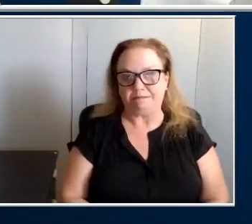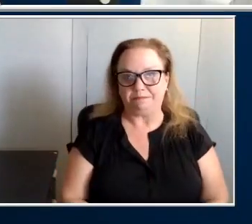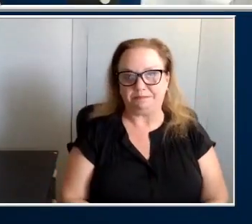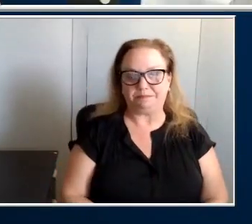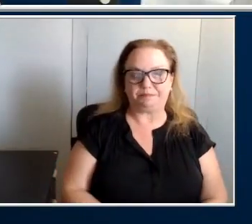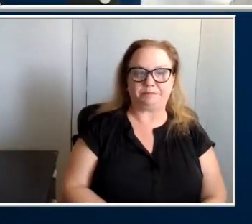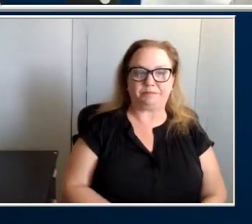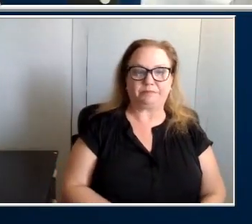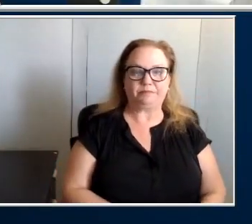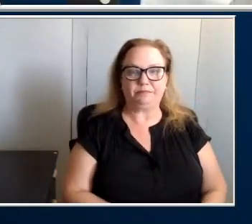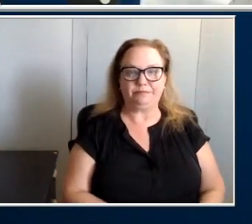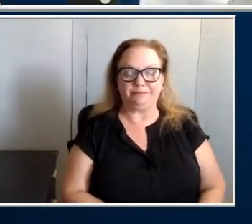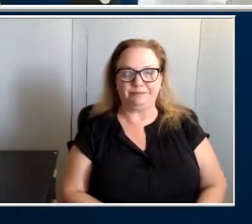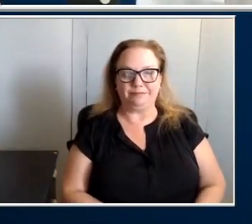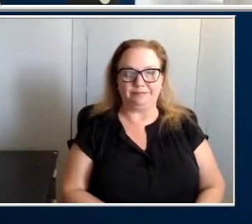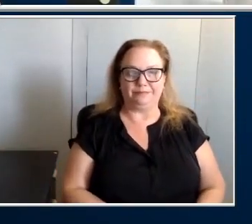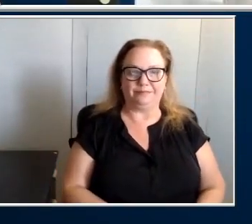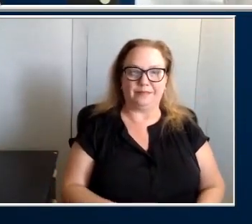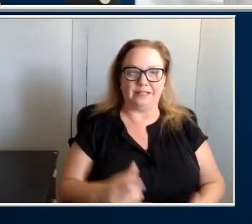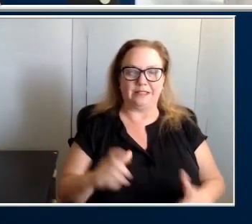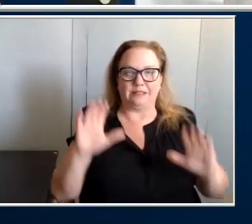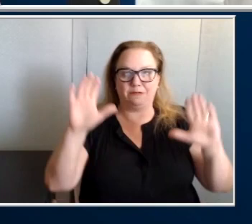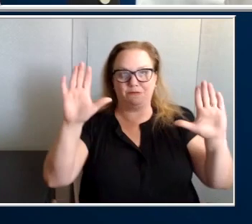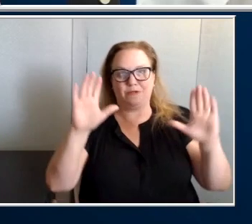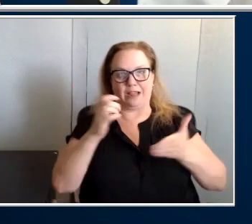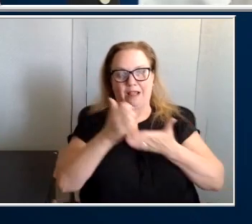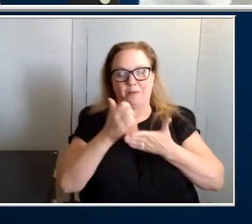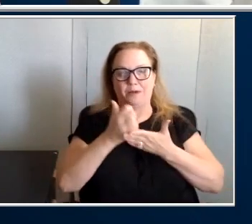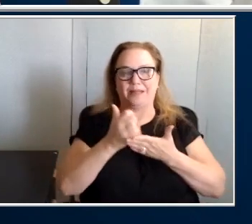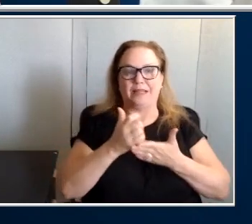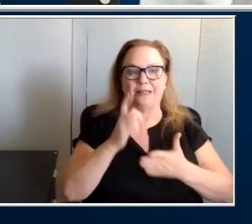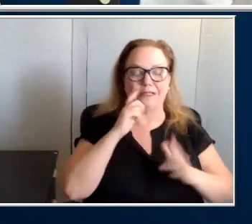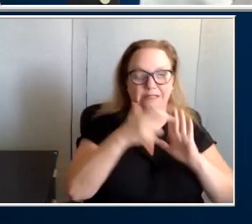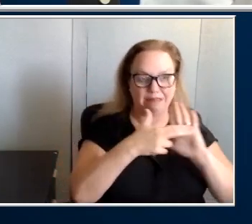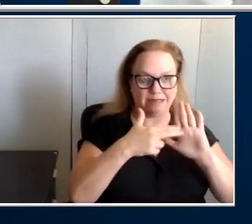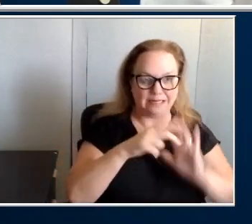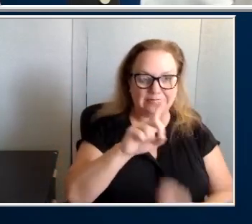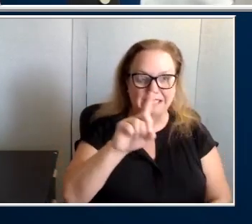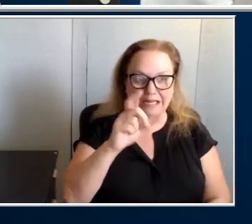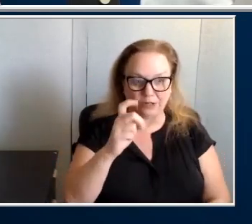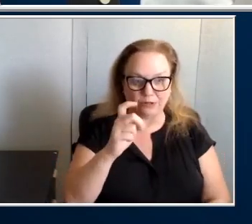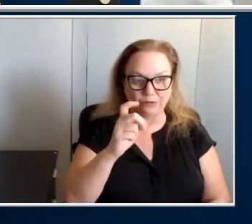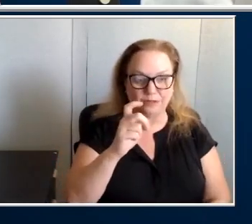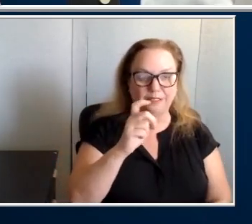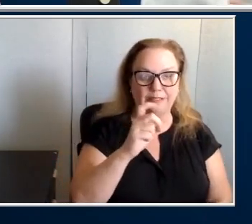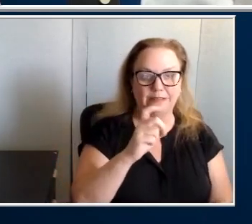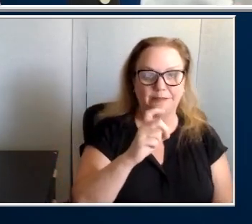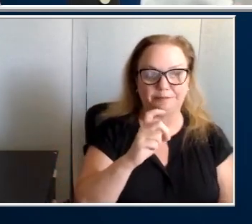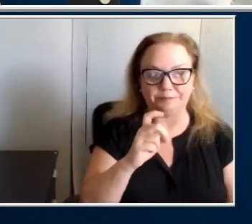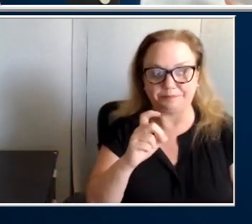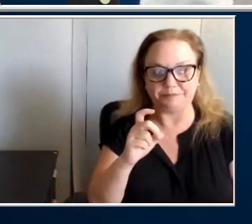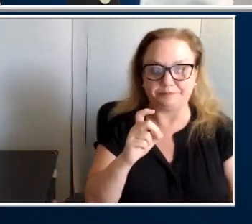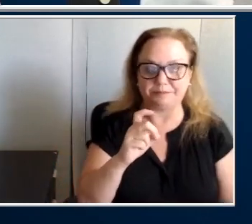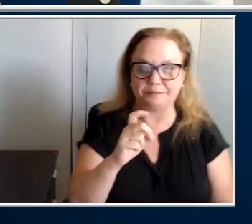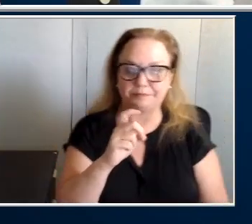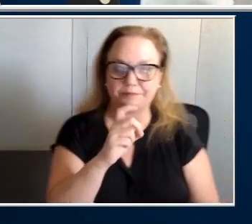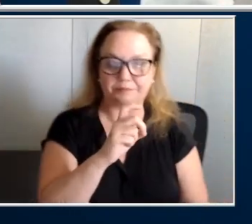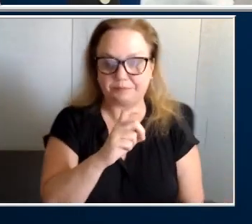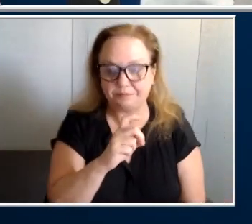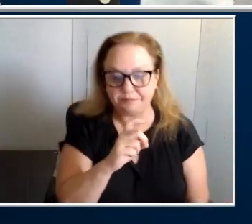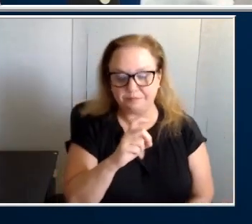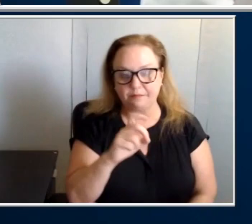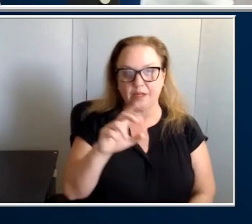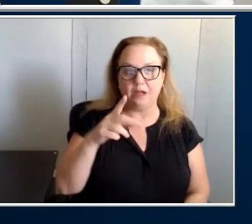that sounds like a really big help for somebody, especially when they get these kind of diagnoses and they're scared. Sarah, working on the Proton